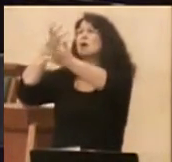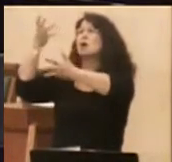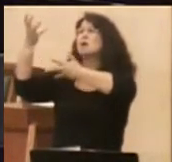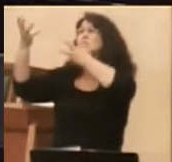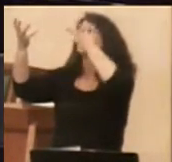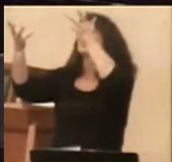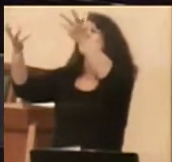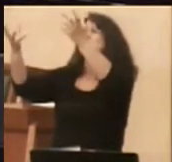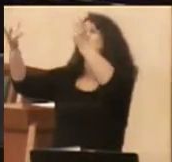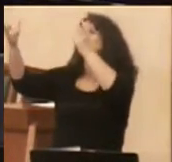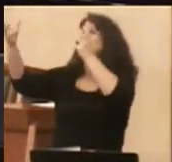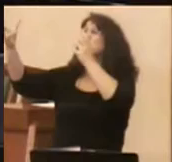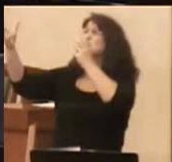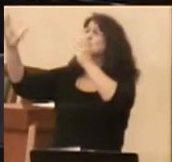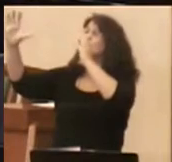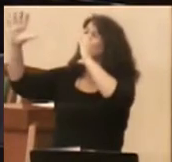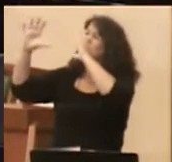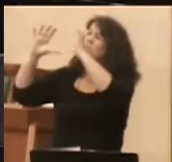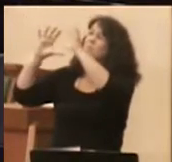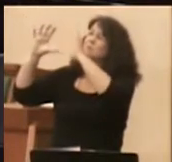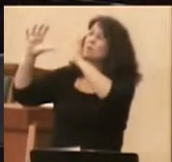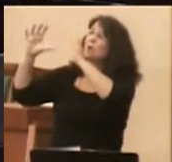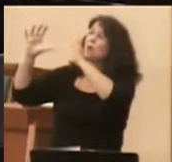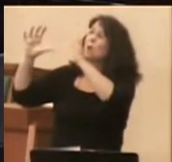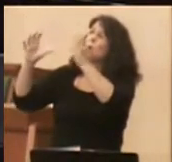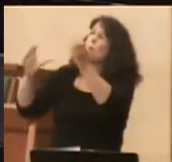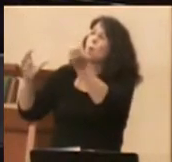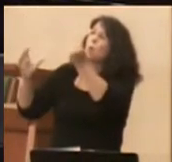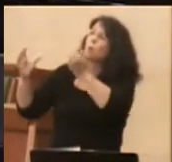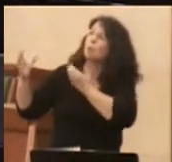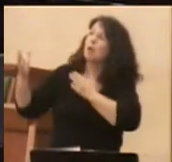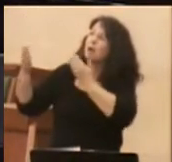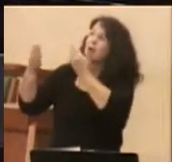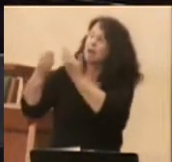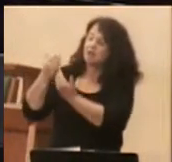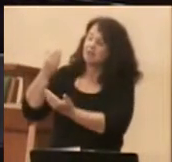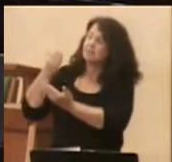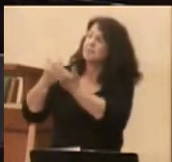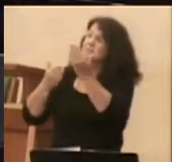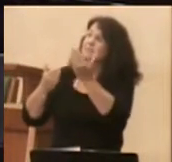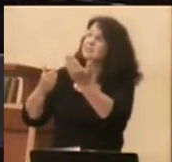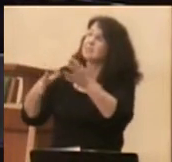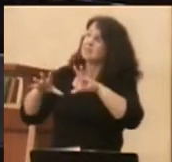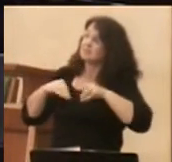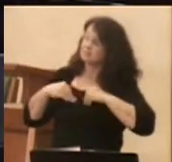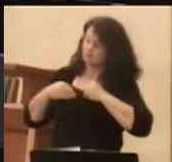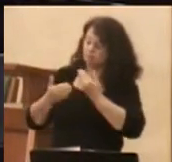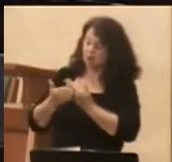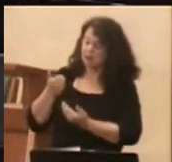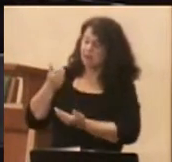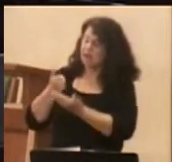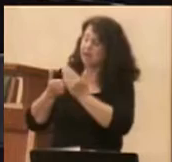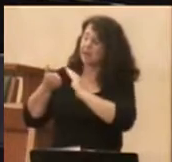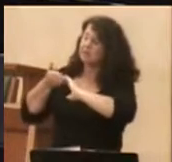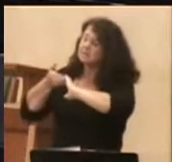hand lest I fall. Take my hand,